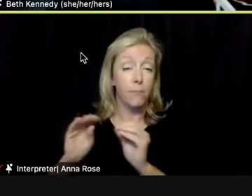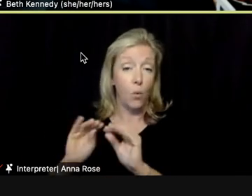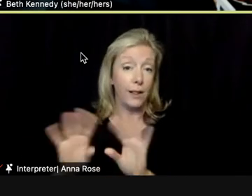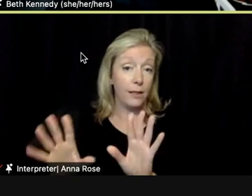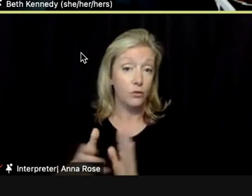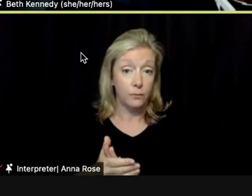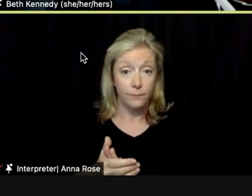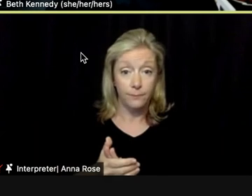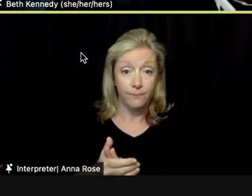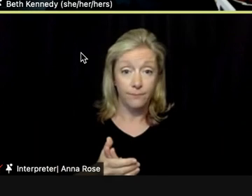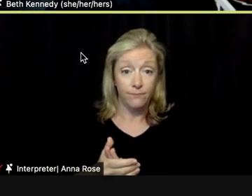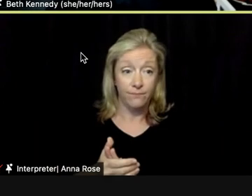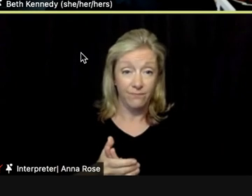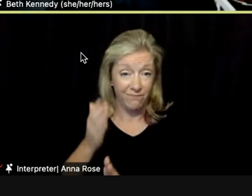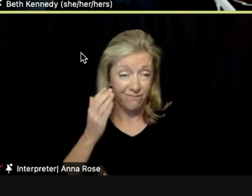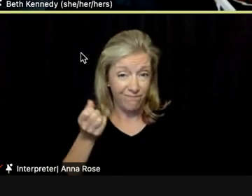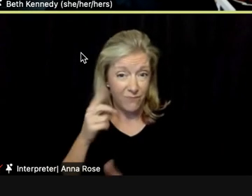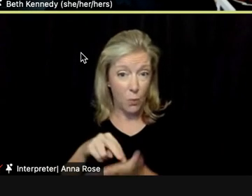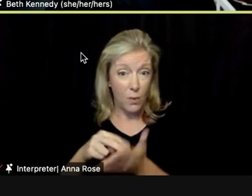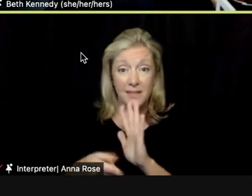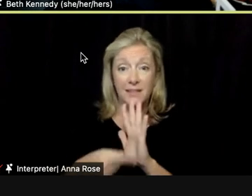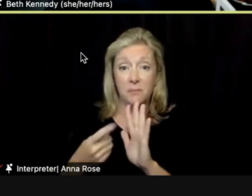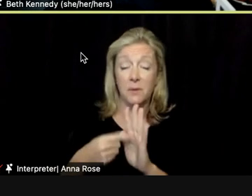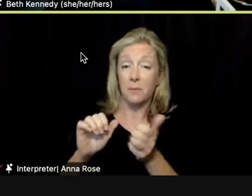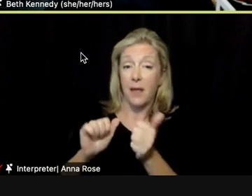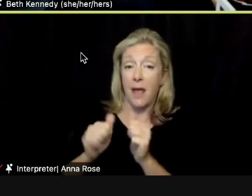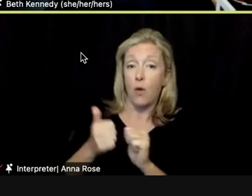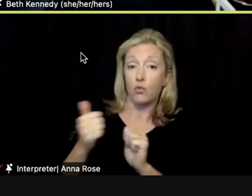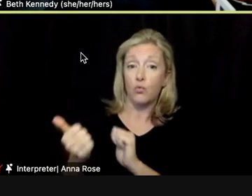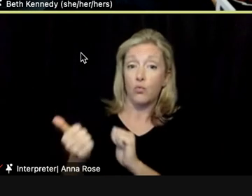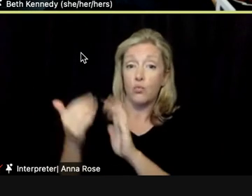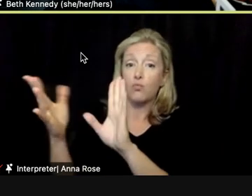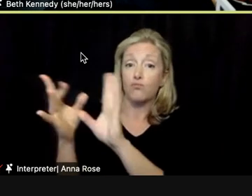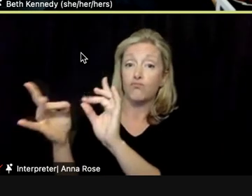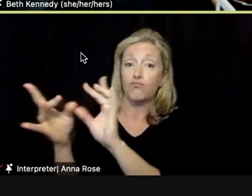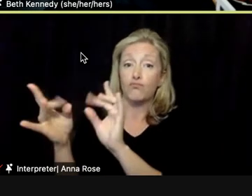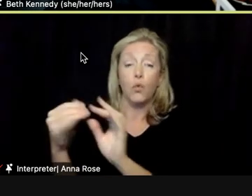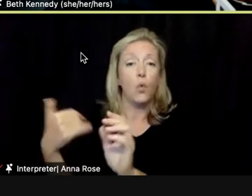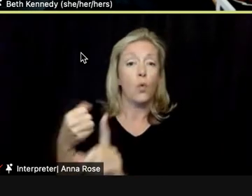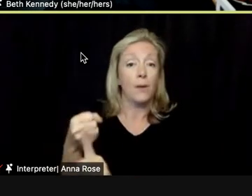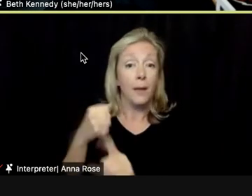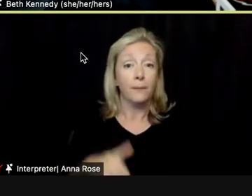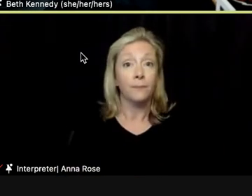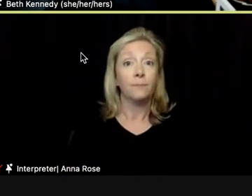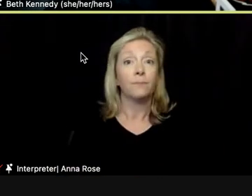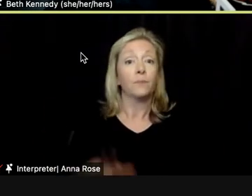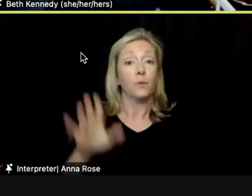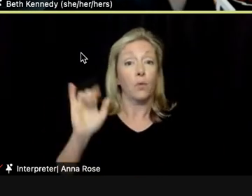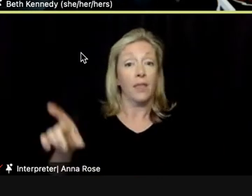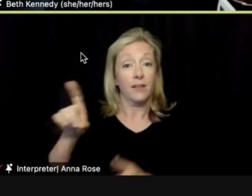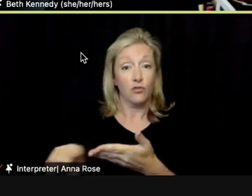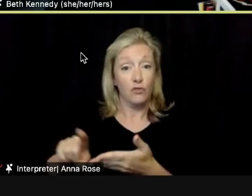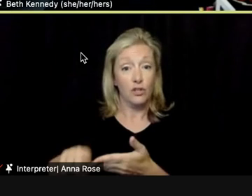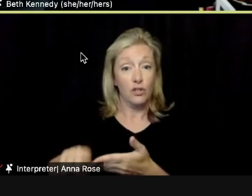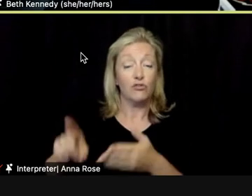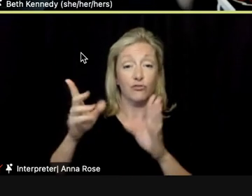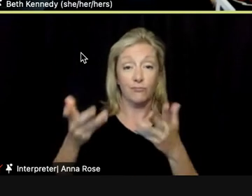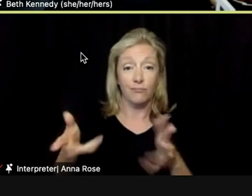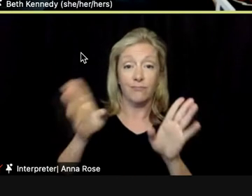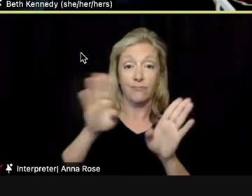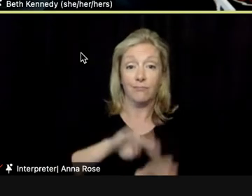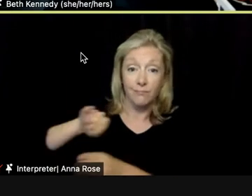Sometimes it's all about the word choice, and it can make a difference. So that is the research. And so